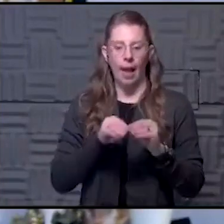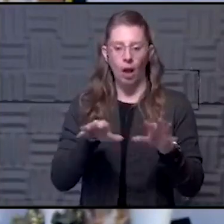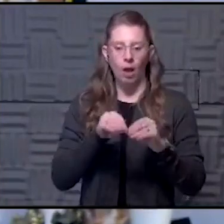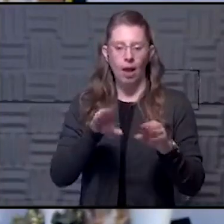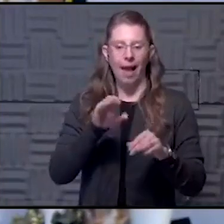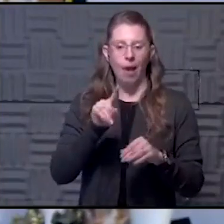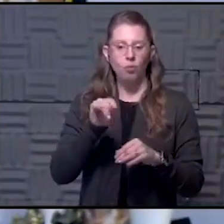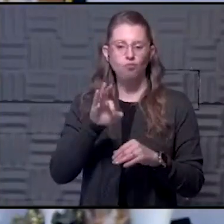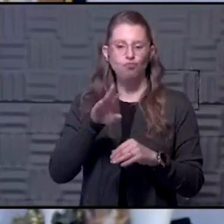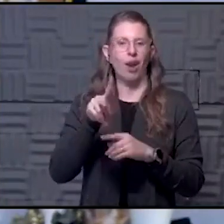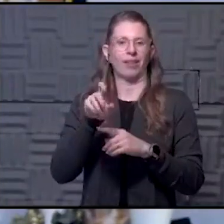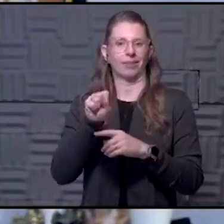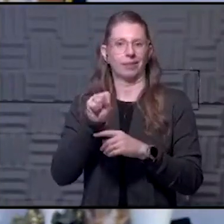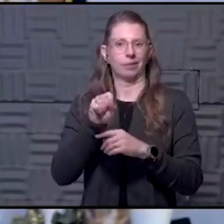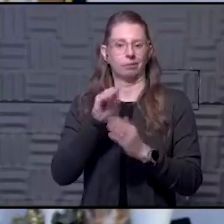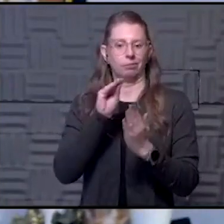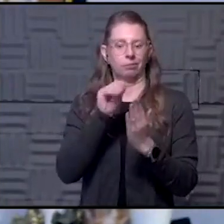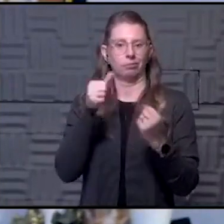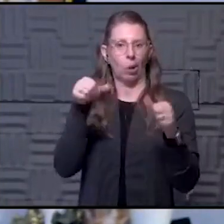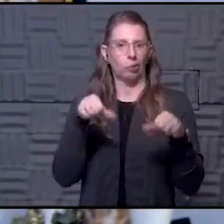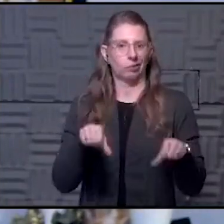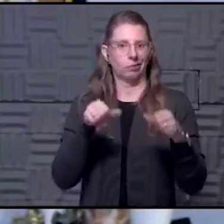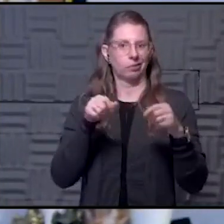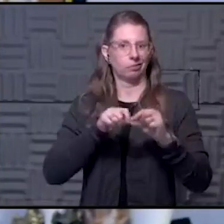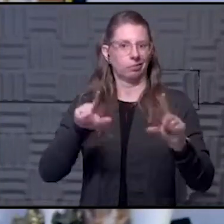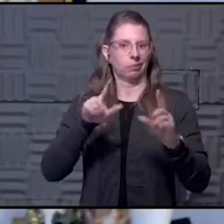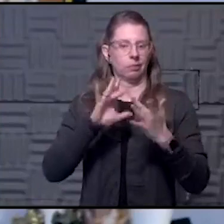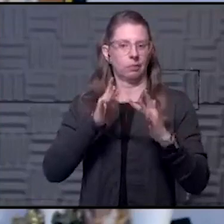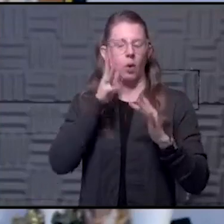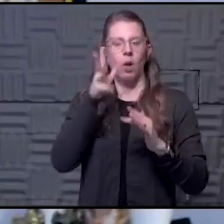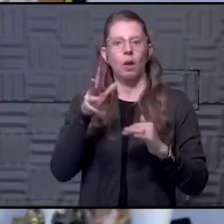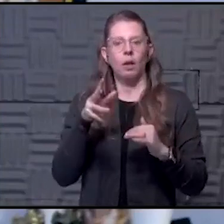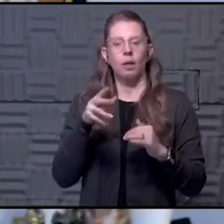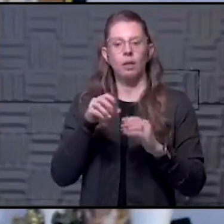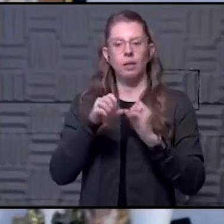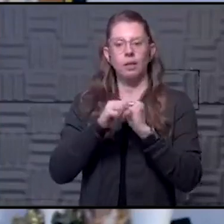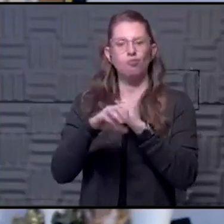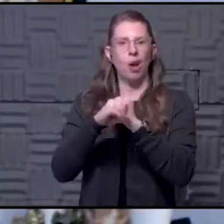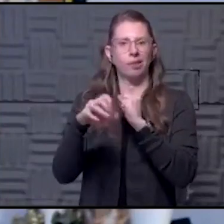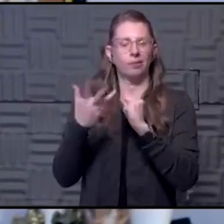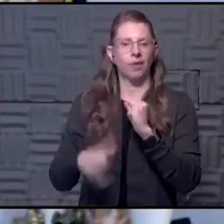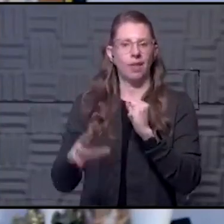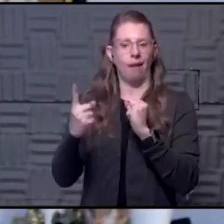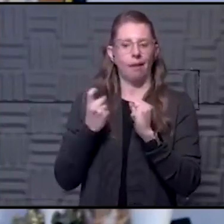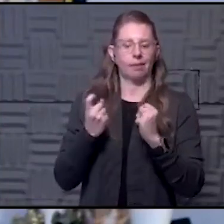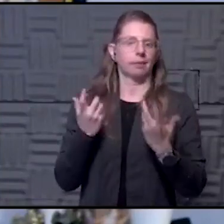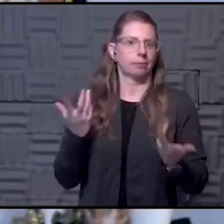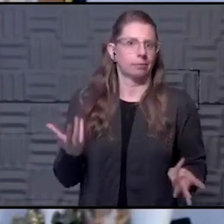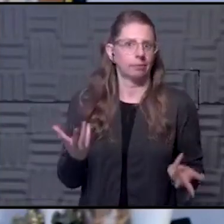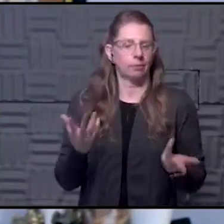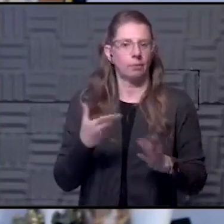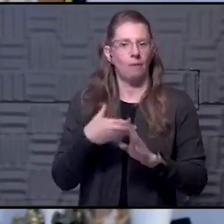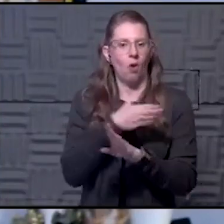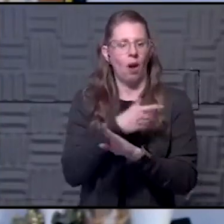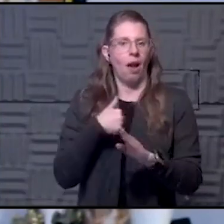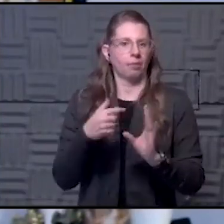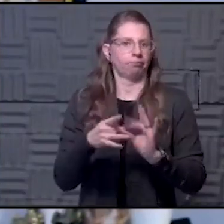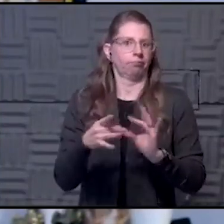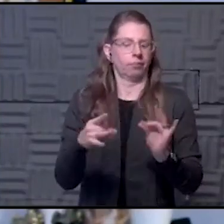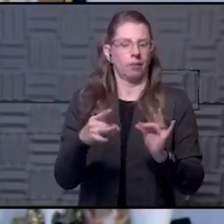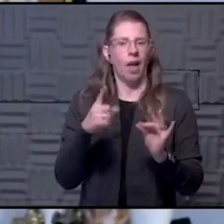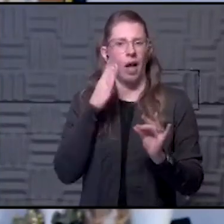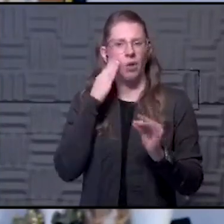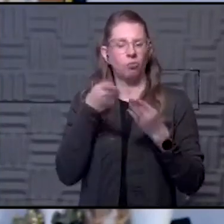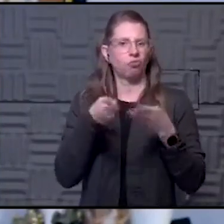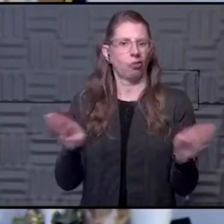website, but somebody in the press before I even talked about it had asked me about it, so I knew it was already out there in the general public.